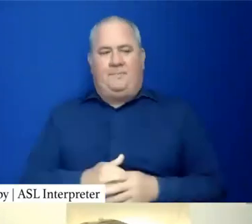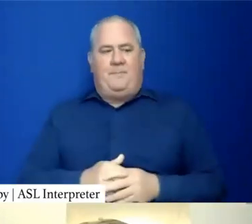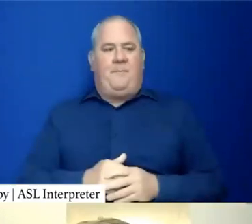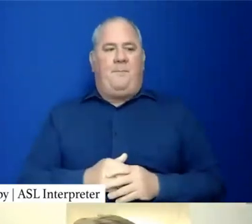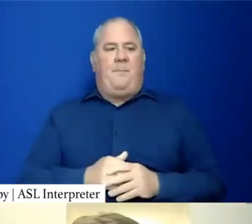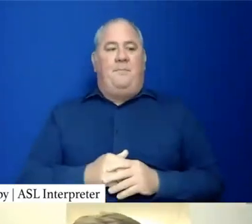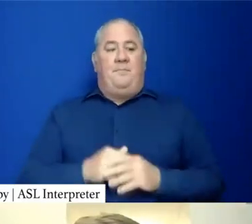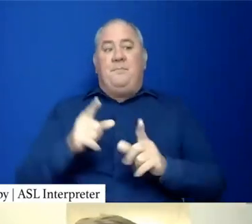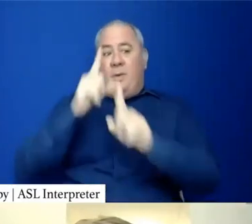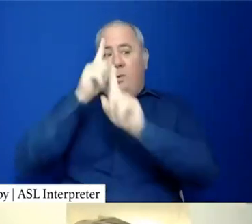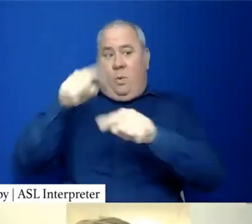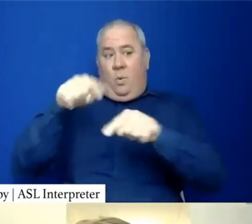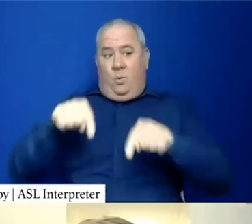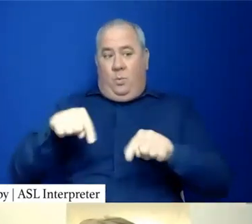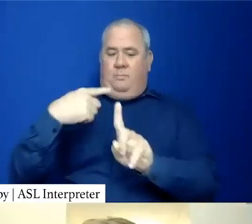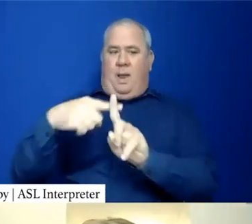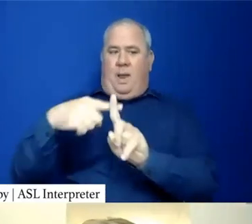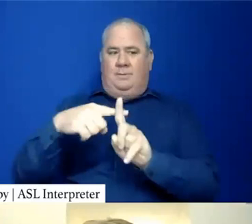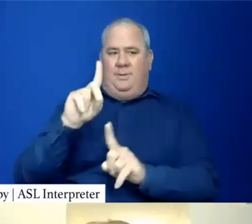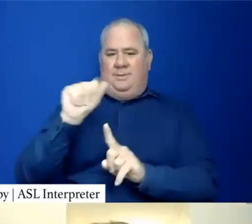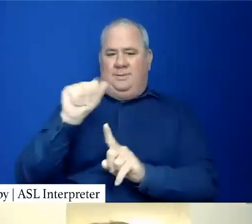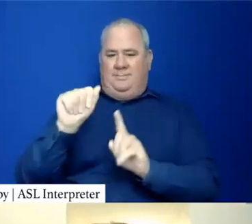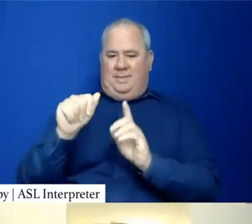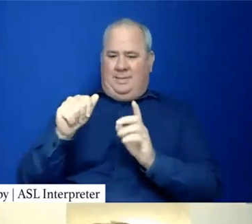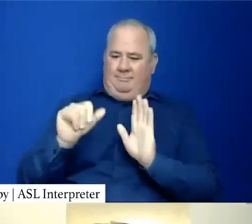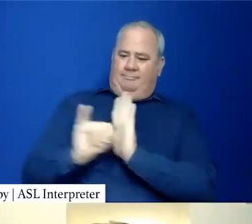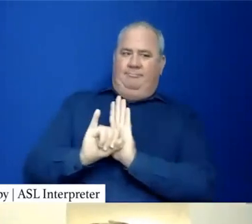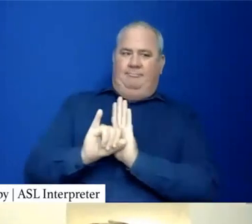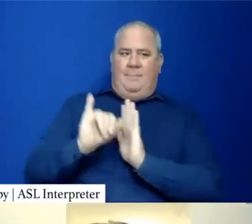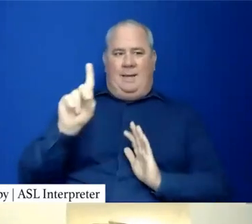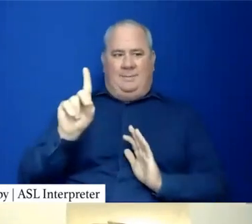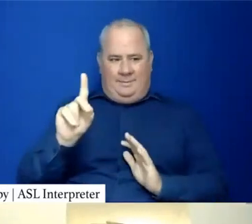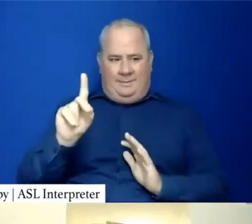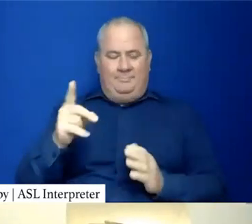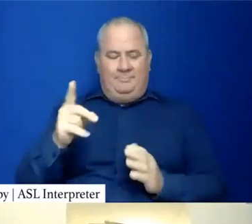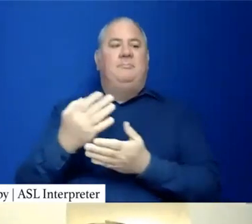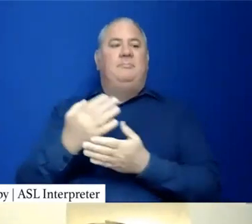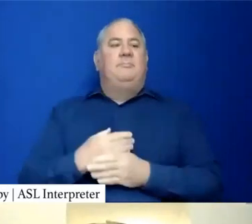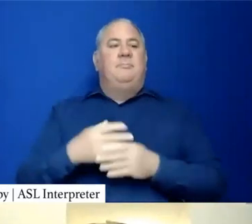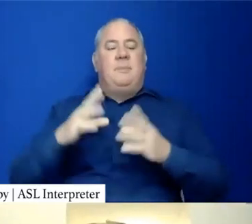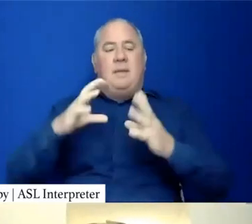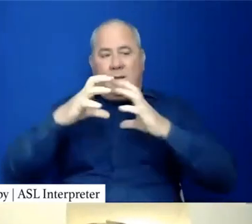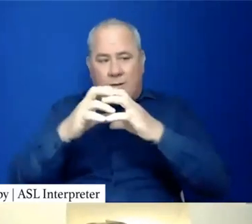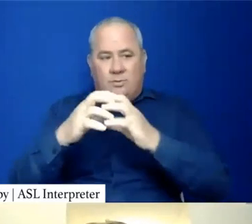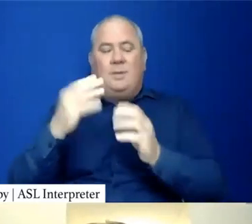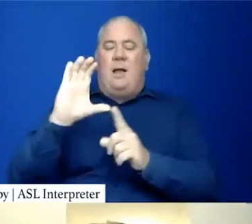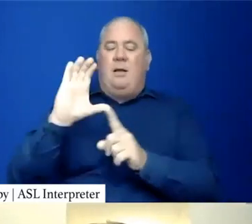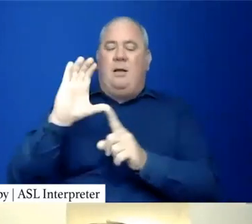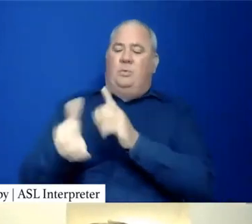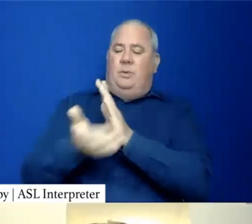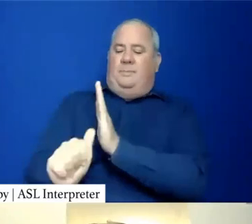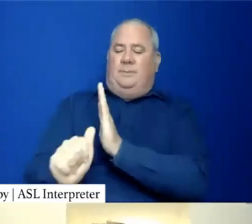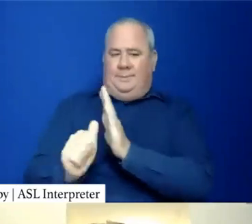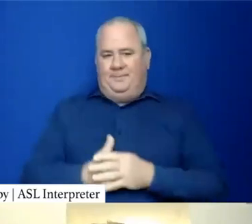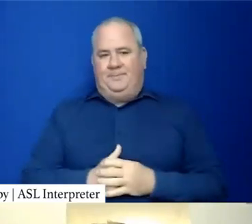development, marginalization, intersectionality, and disability cultural competence. I am so glad to have both